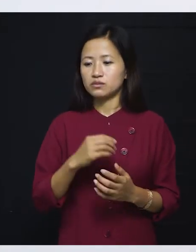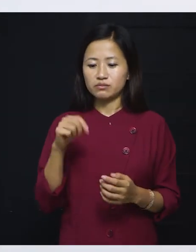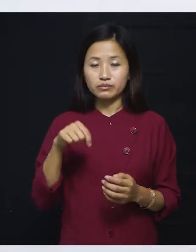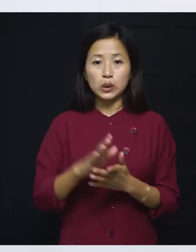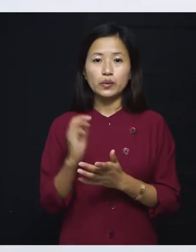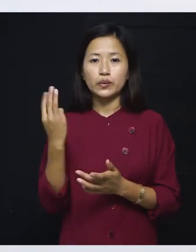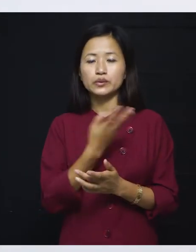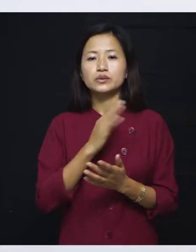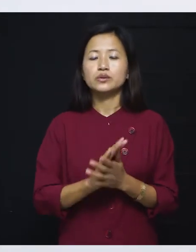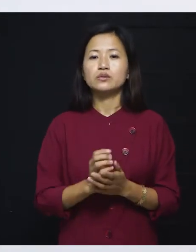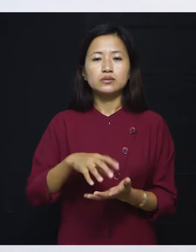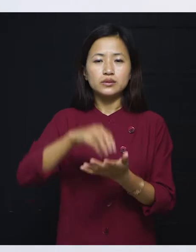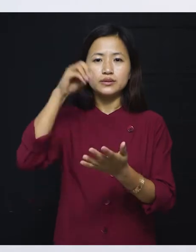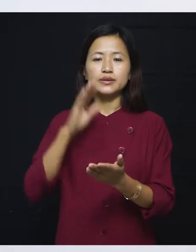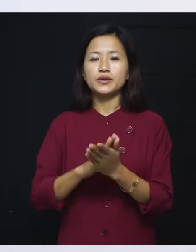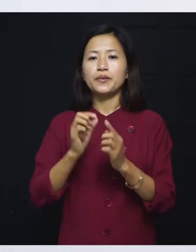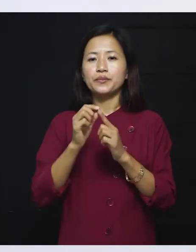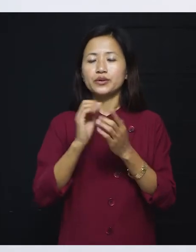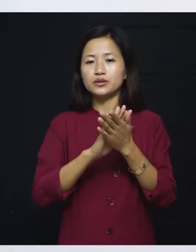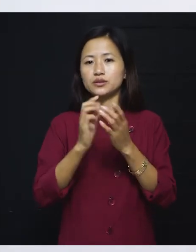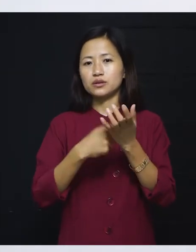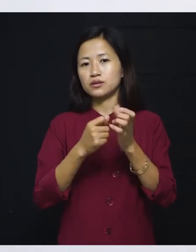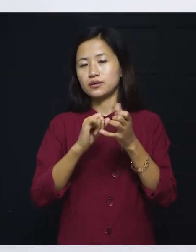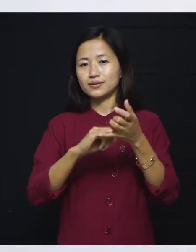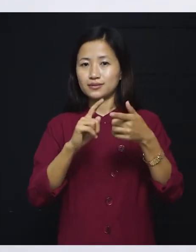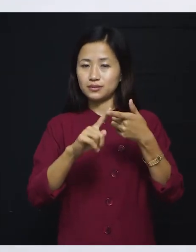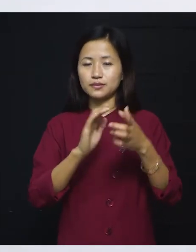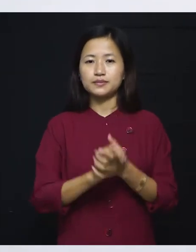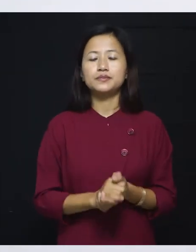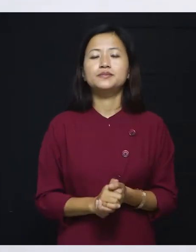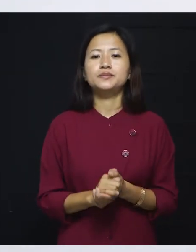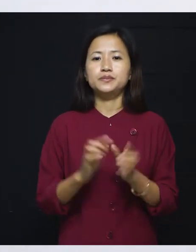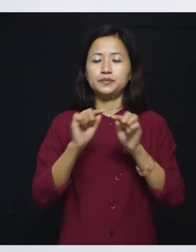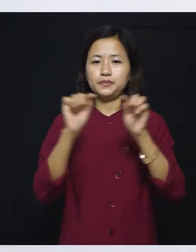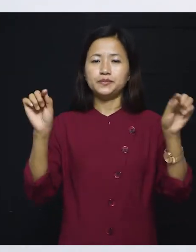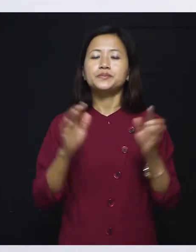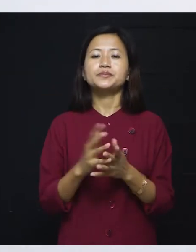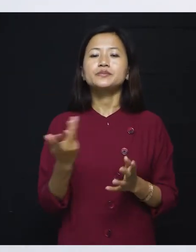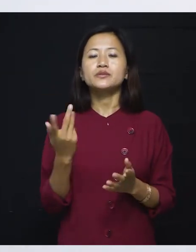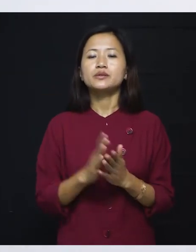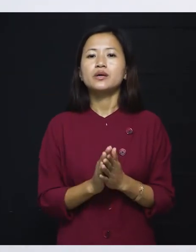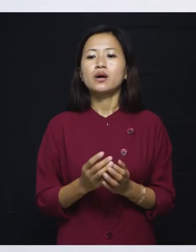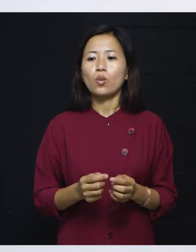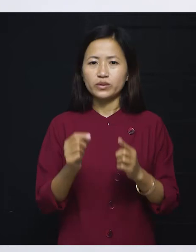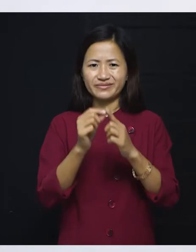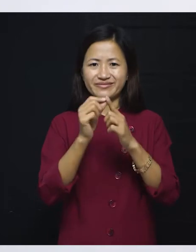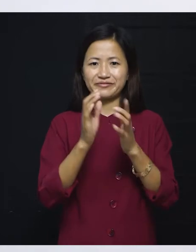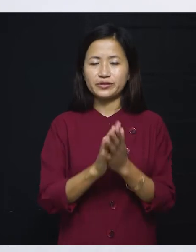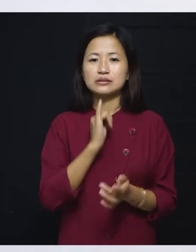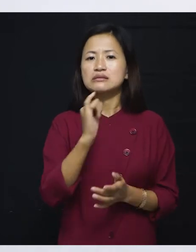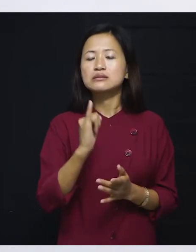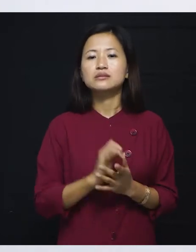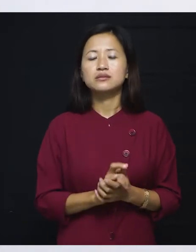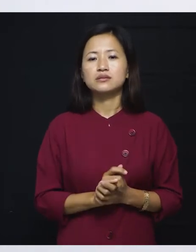learn about a phrase, okay? Unless you know what is a sentence, I cannot teach you what a phrase is, okay?